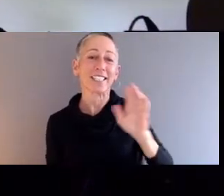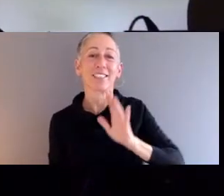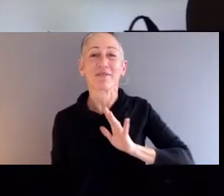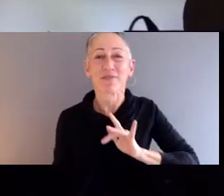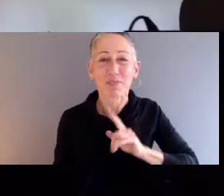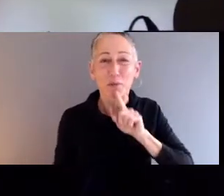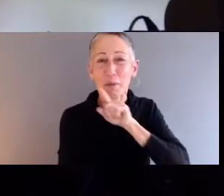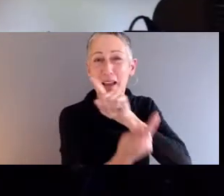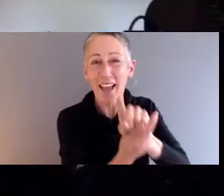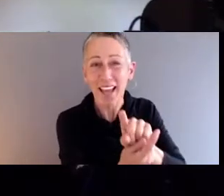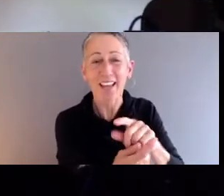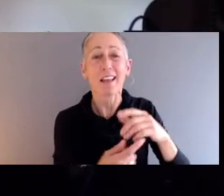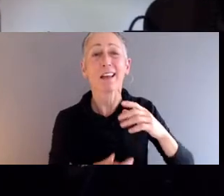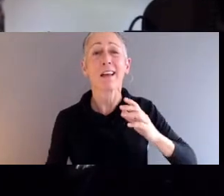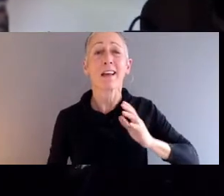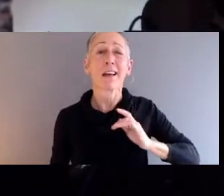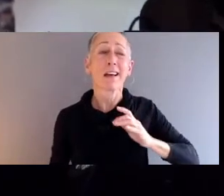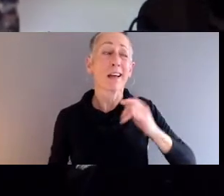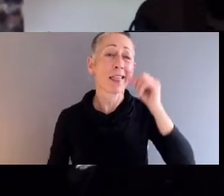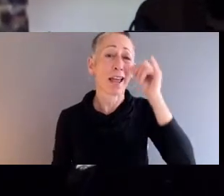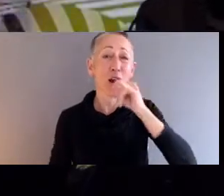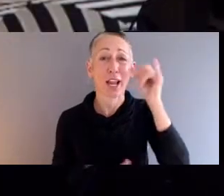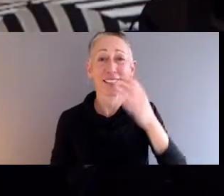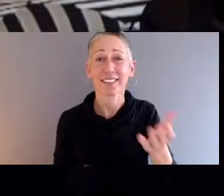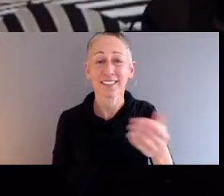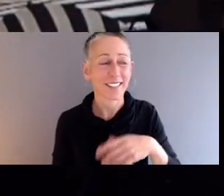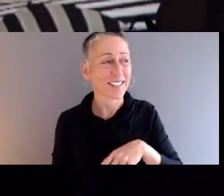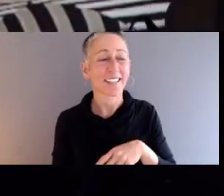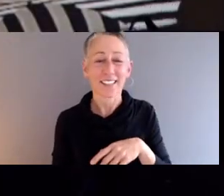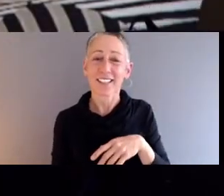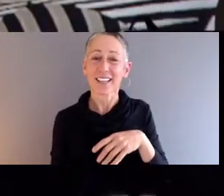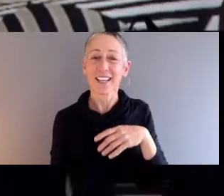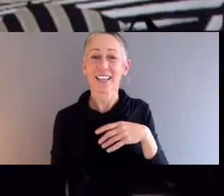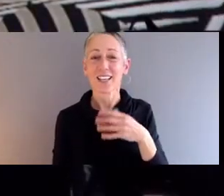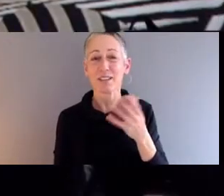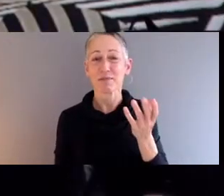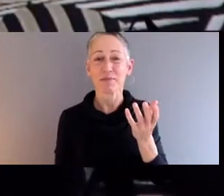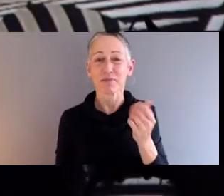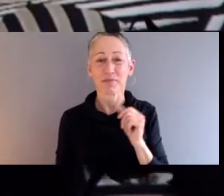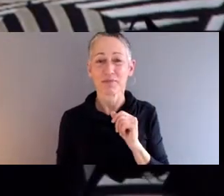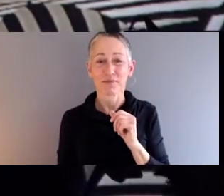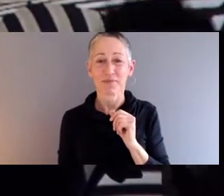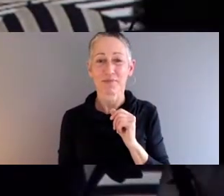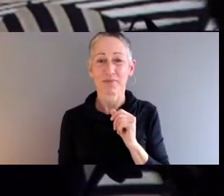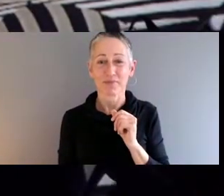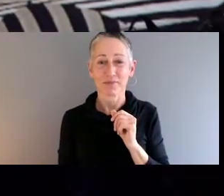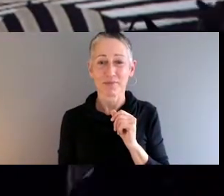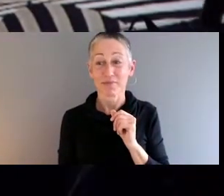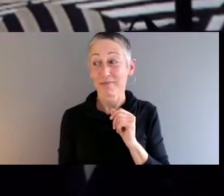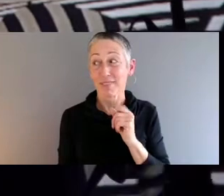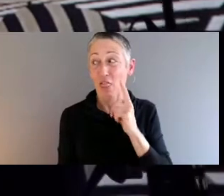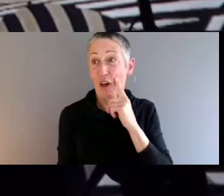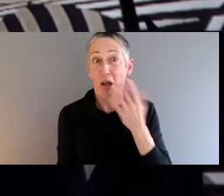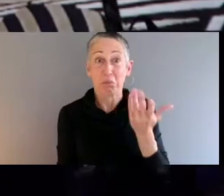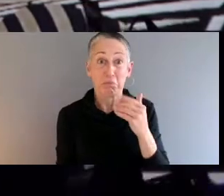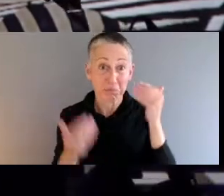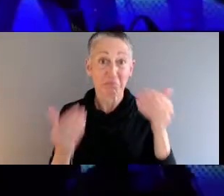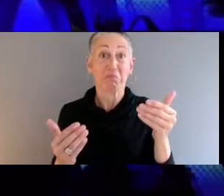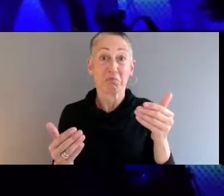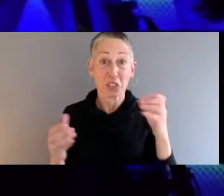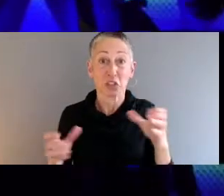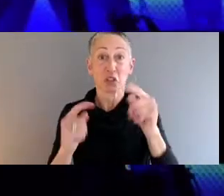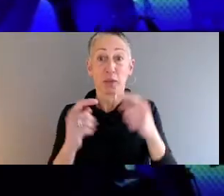and she was hilarious. And yeah. We were like, Let's do it. And obviously very much like shared